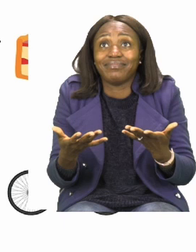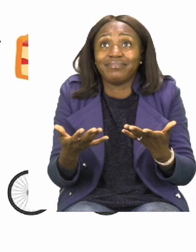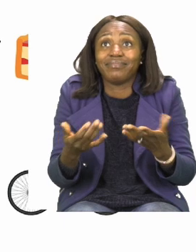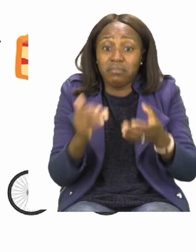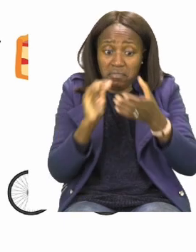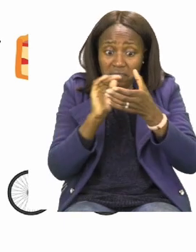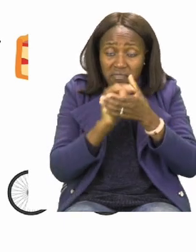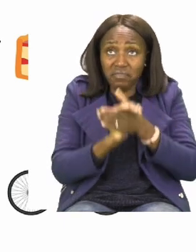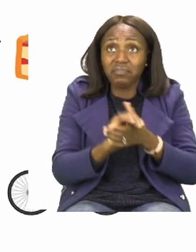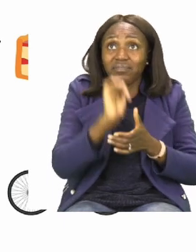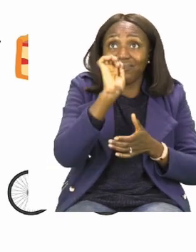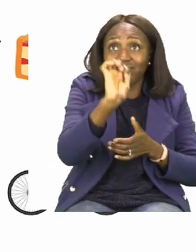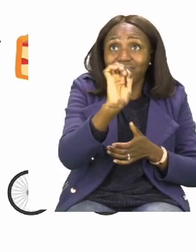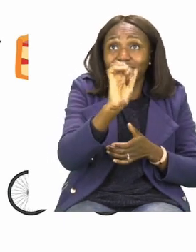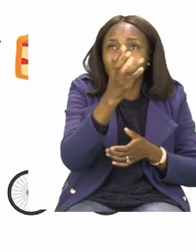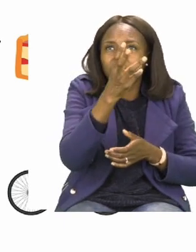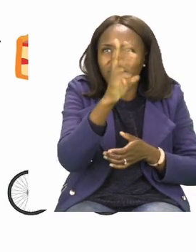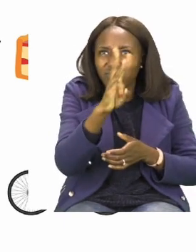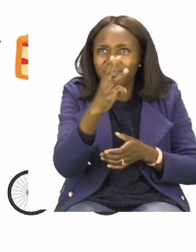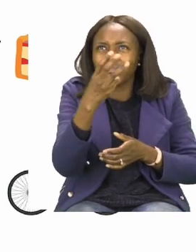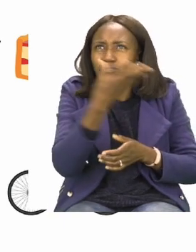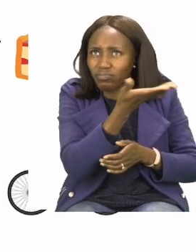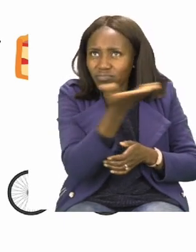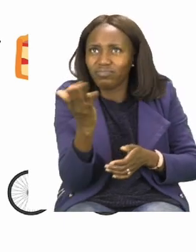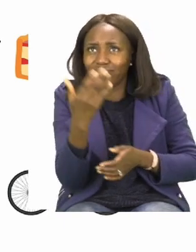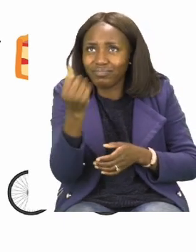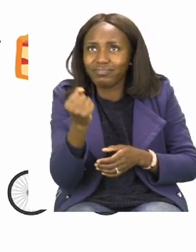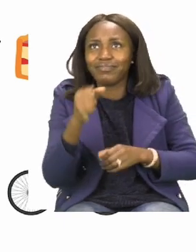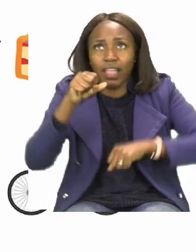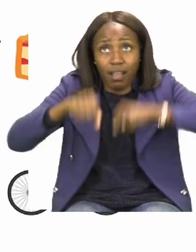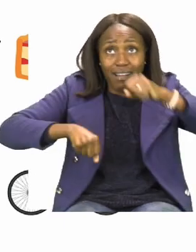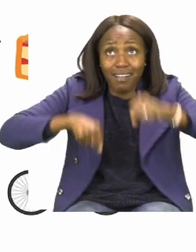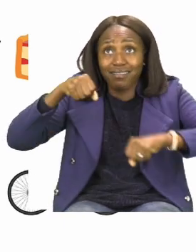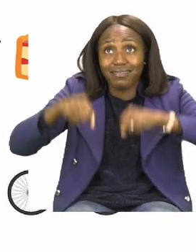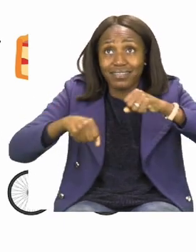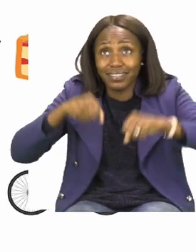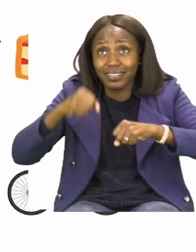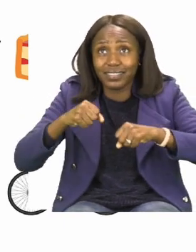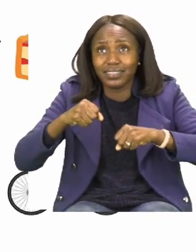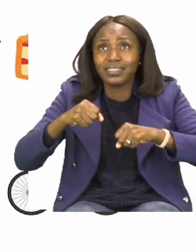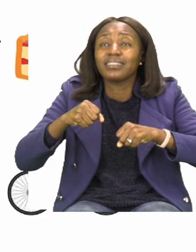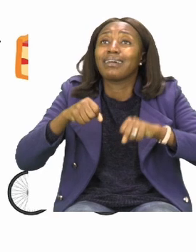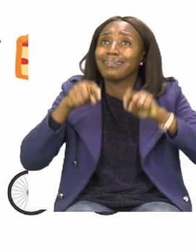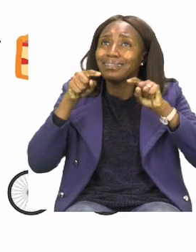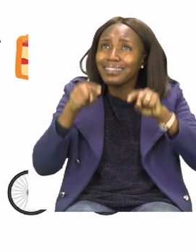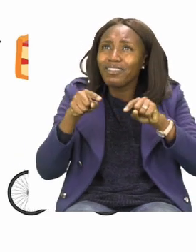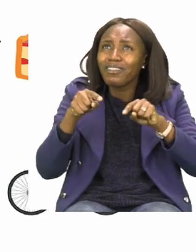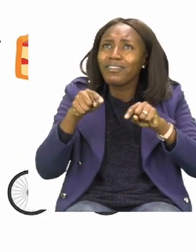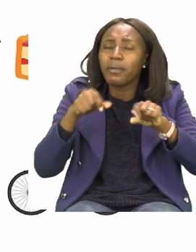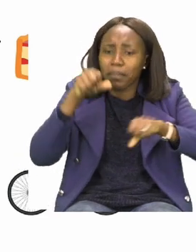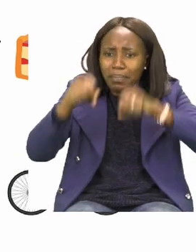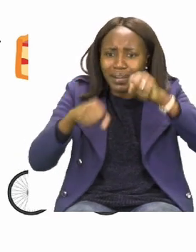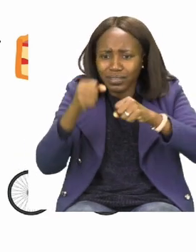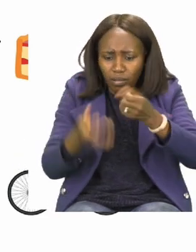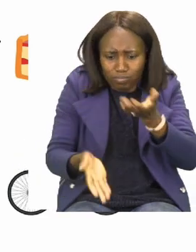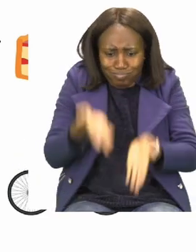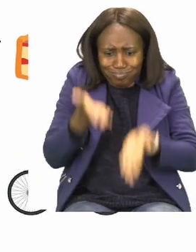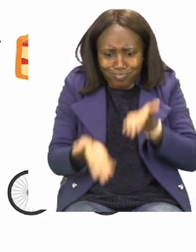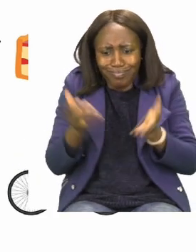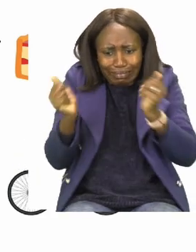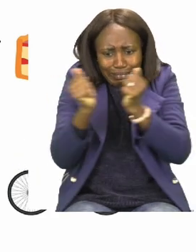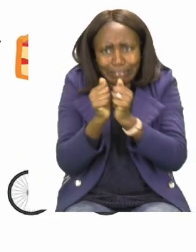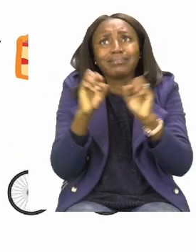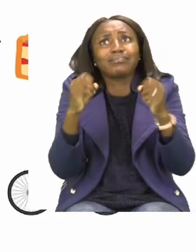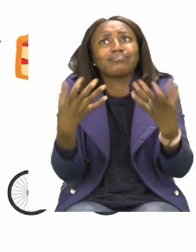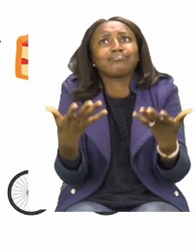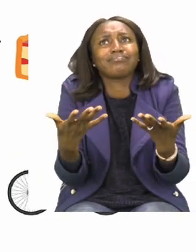Your 6 friends all have bicycles. How many wheels are there